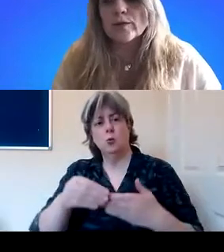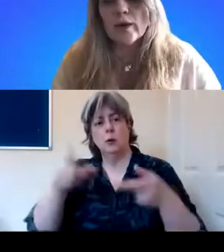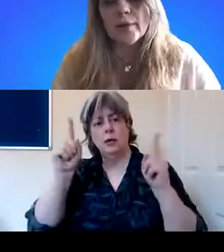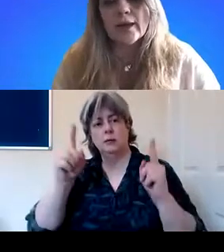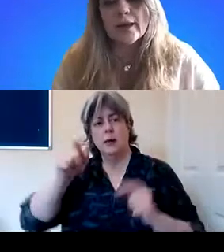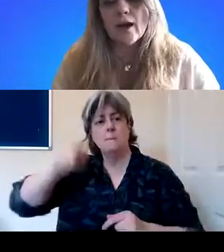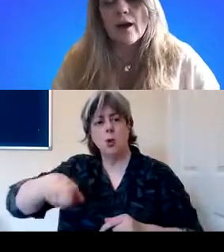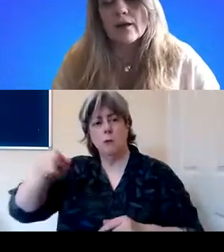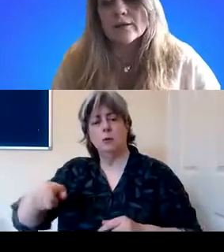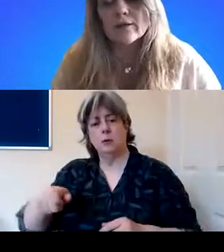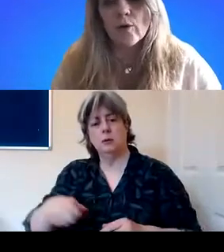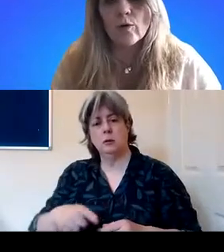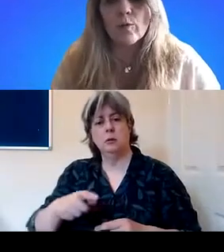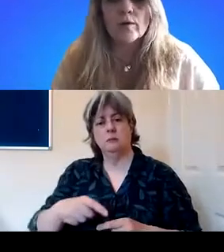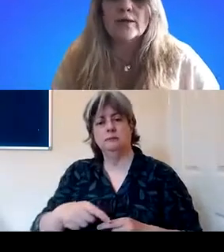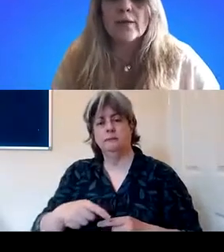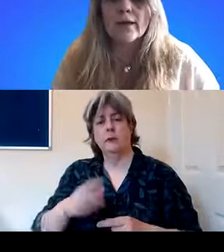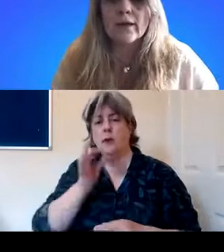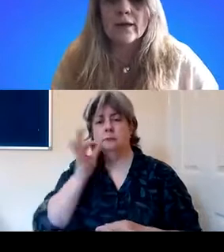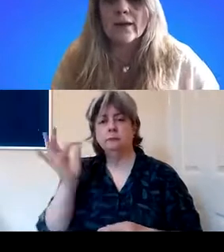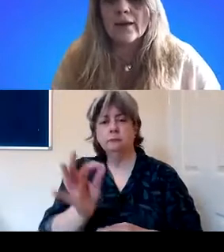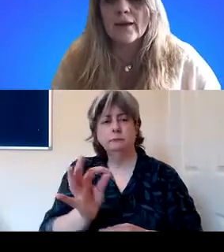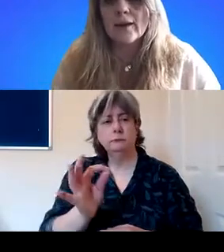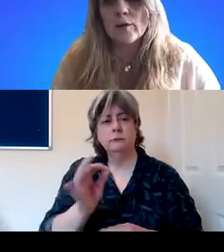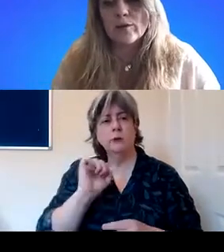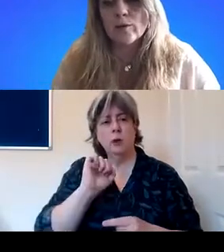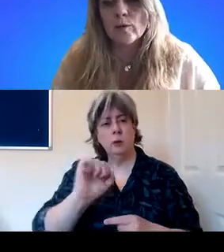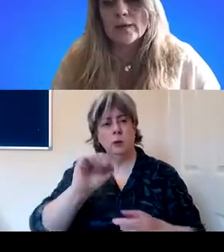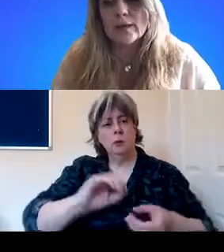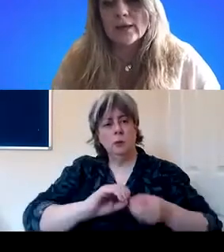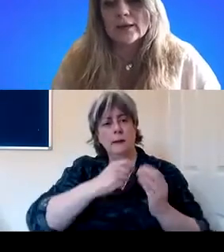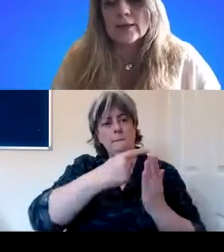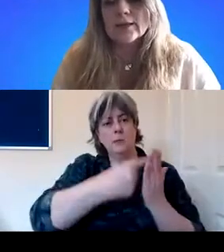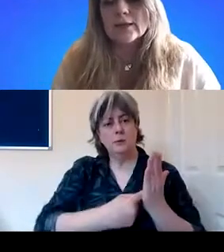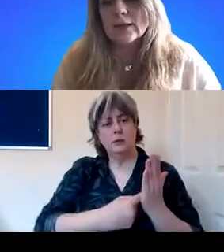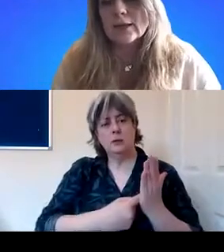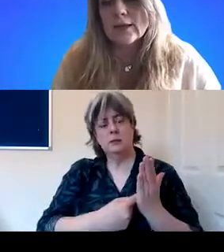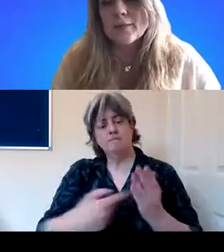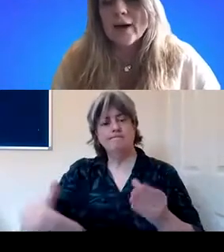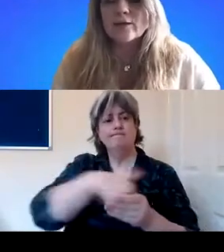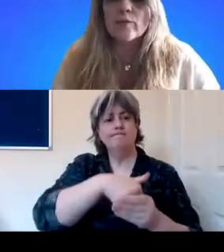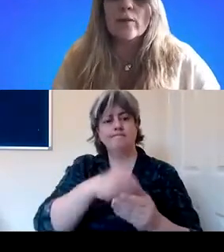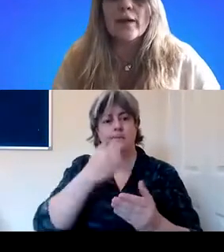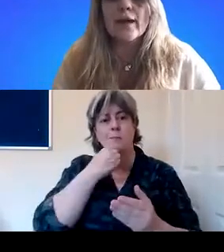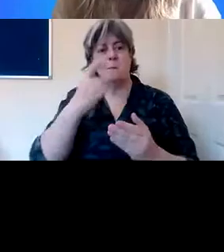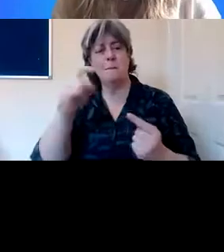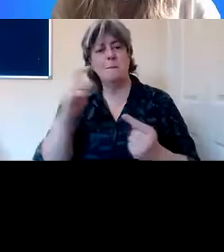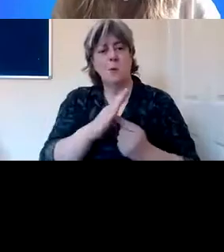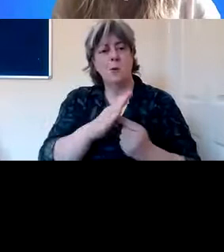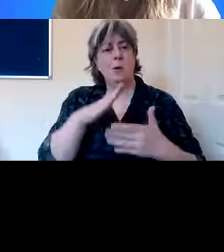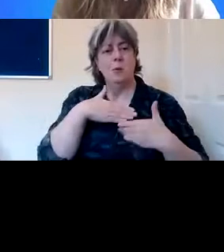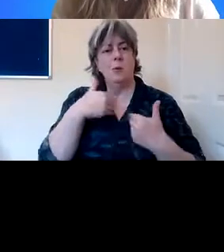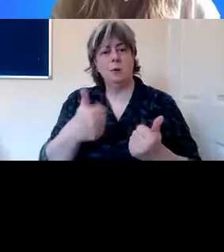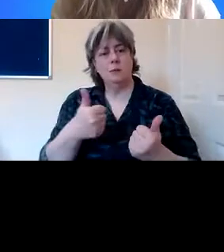put well-being at the heart of all policy making moving forward, to consider the impact of well-being and